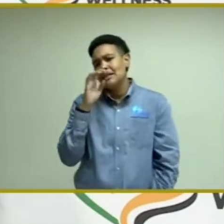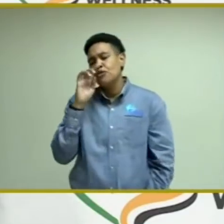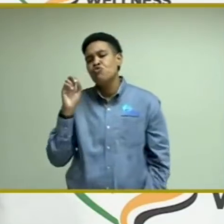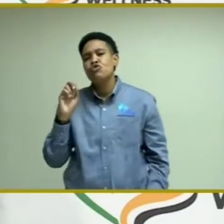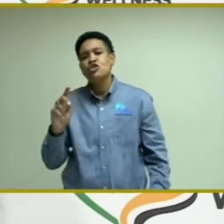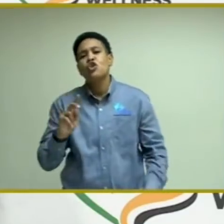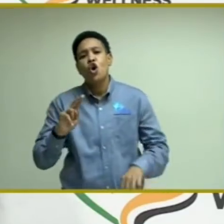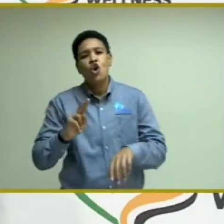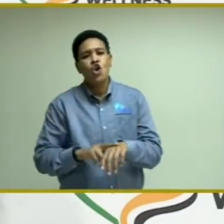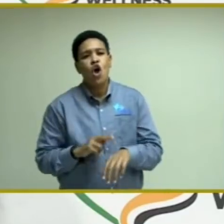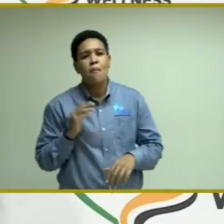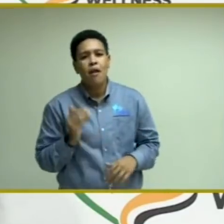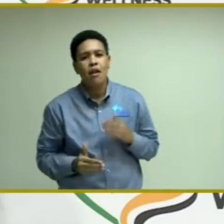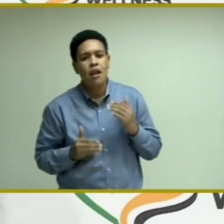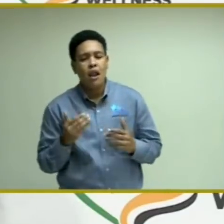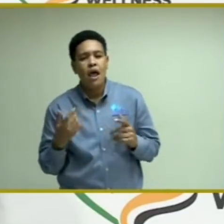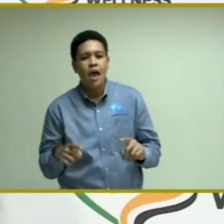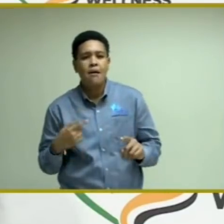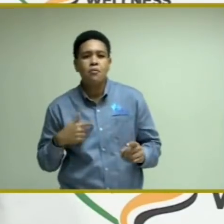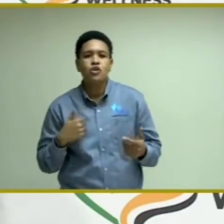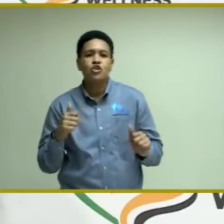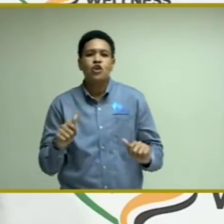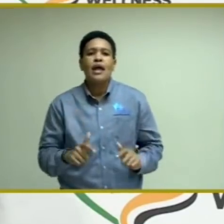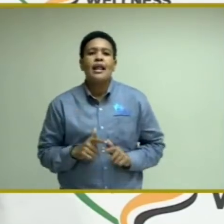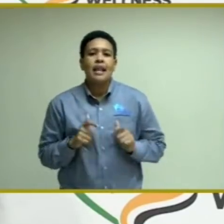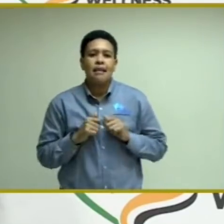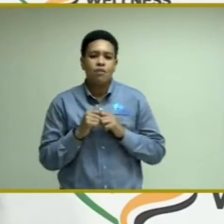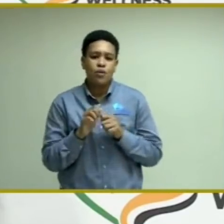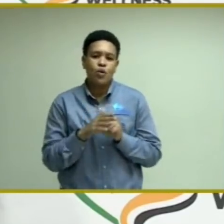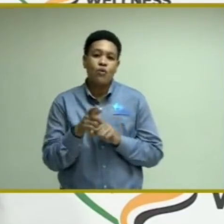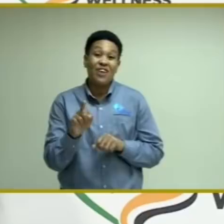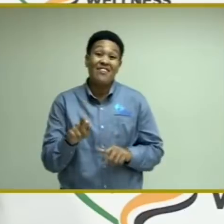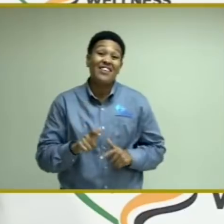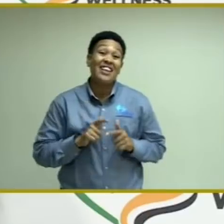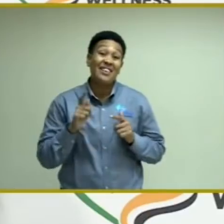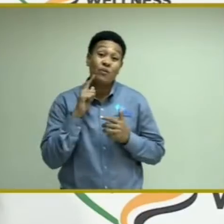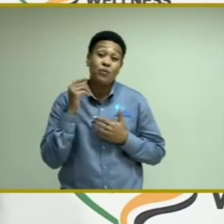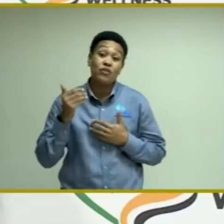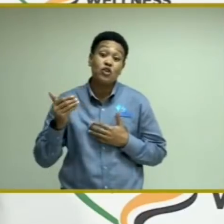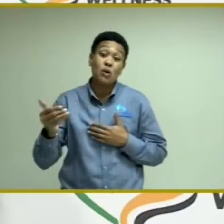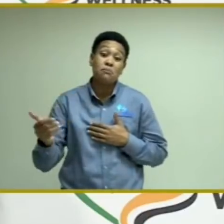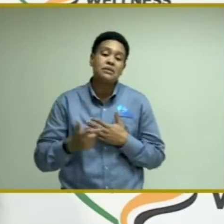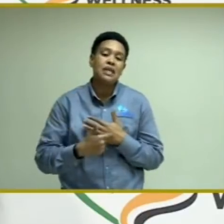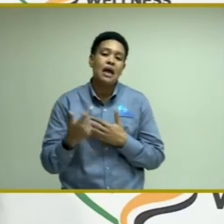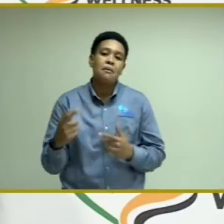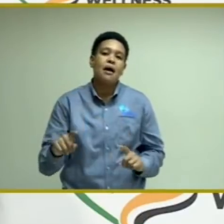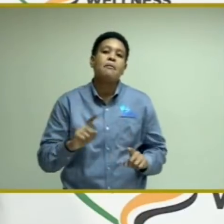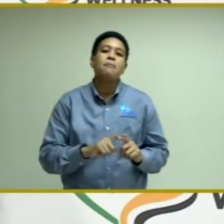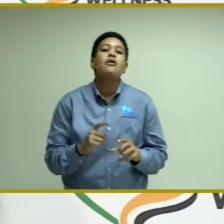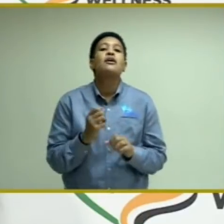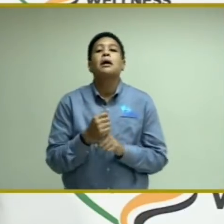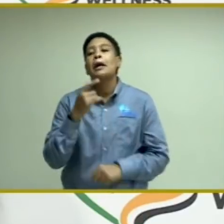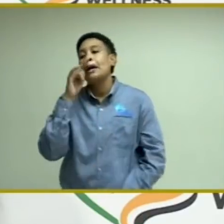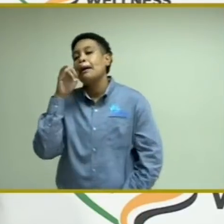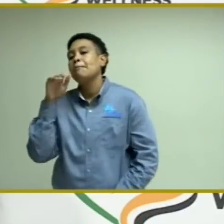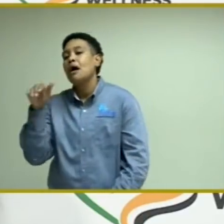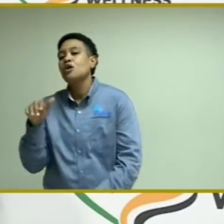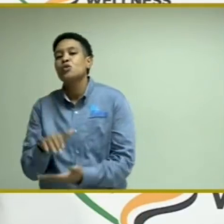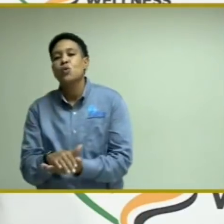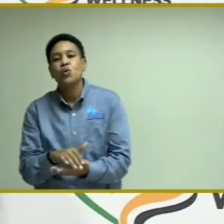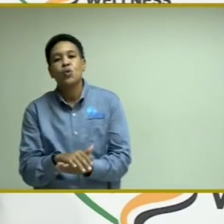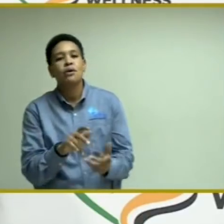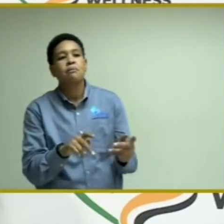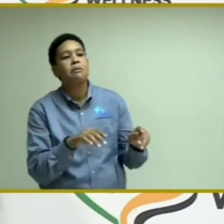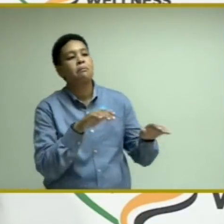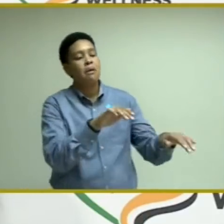restore normality. We seek to live with COVID, which we will have to live with for some time, but get our kids back in school, get people